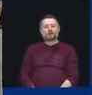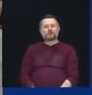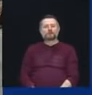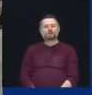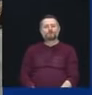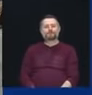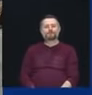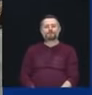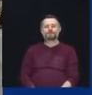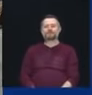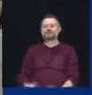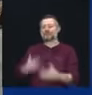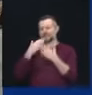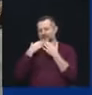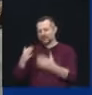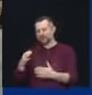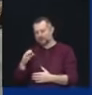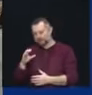Thank you, Chris.